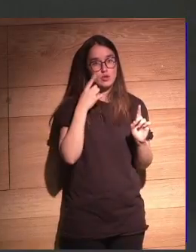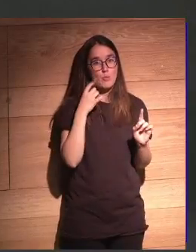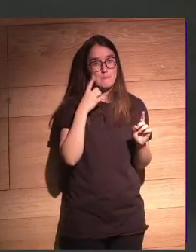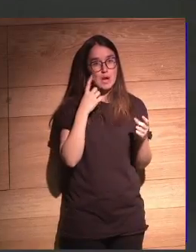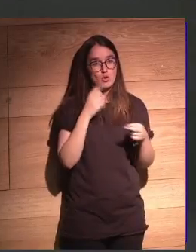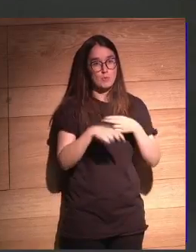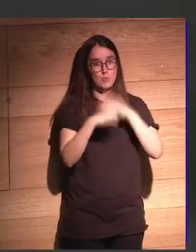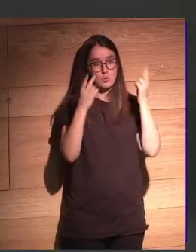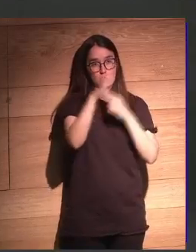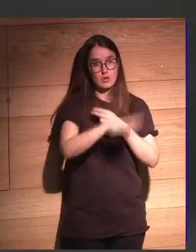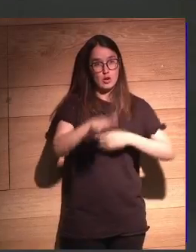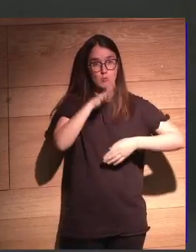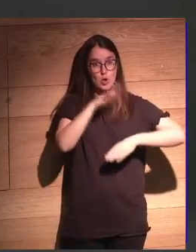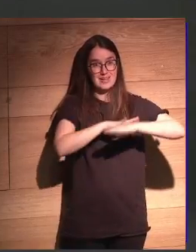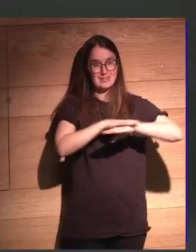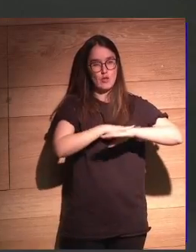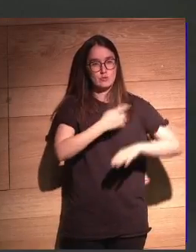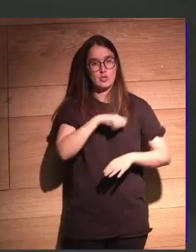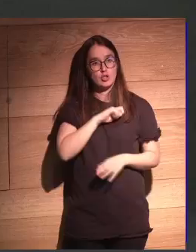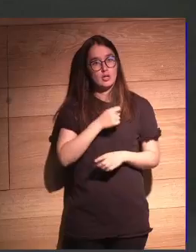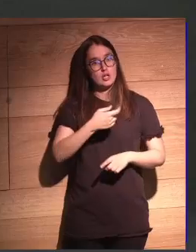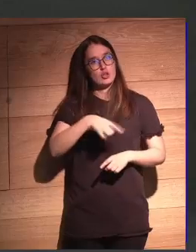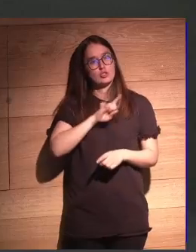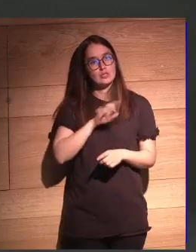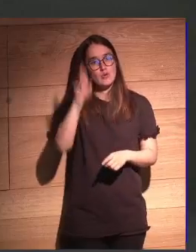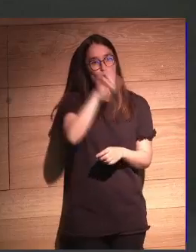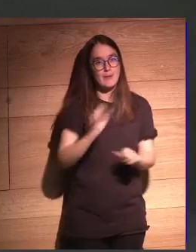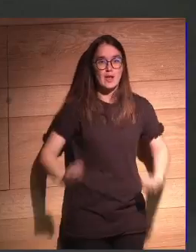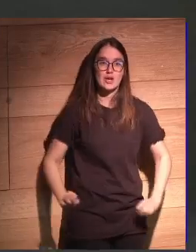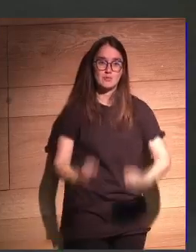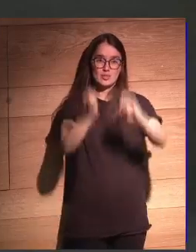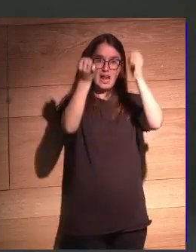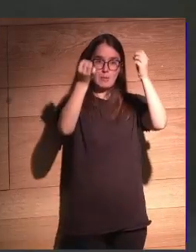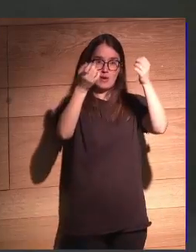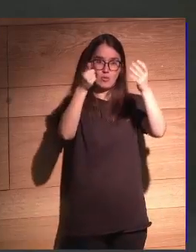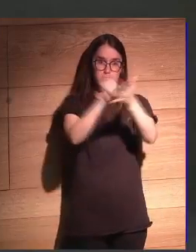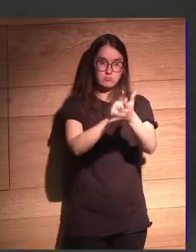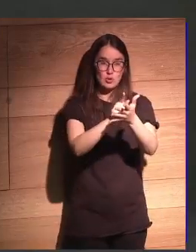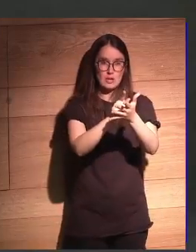the board of directors refused to admit this, we have made them